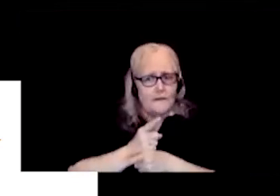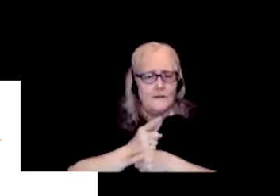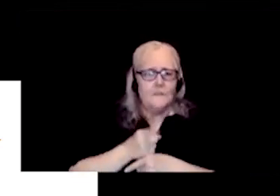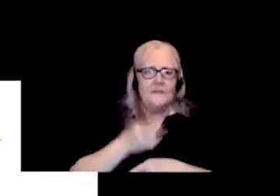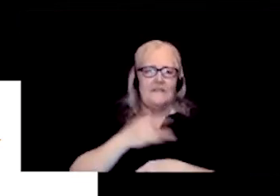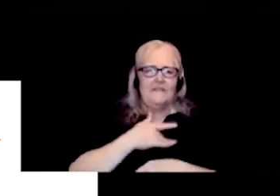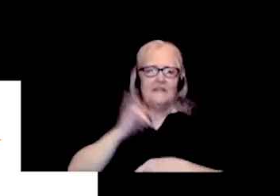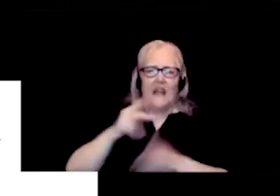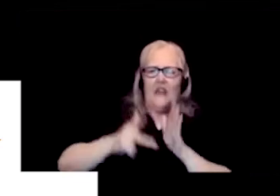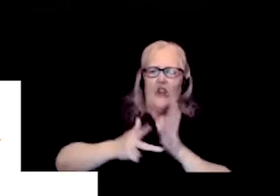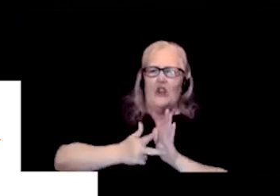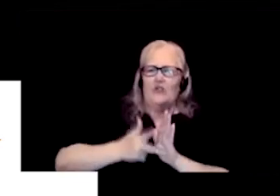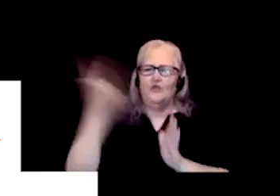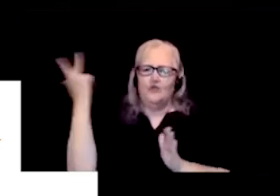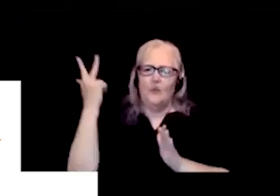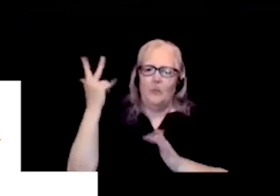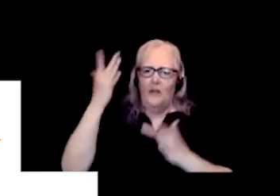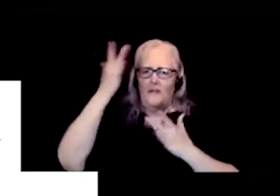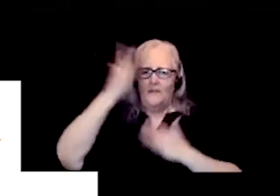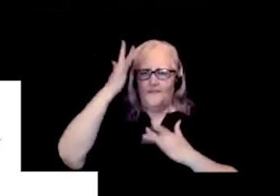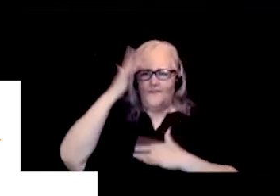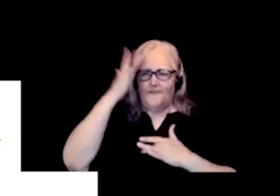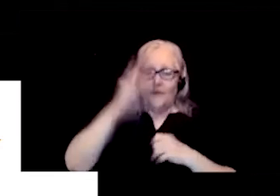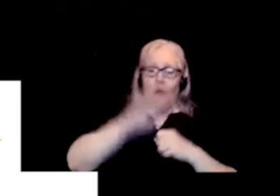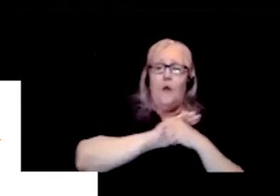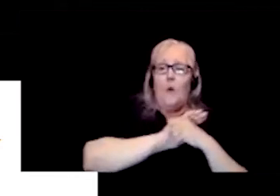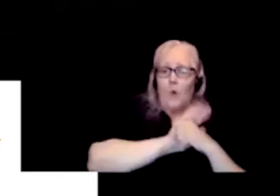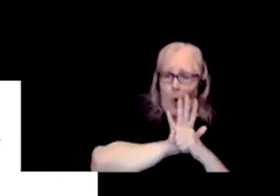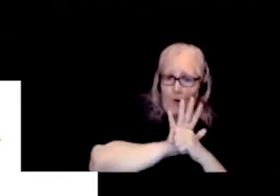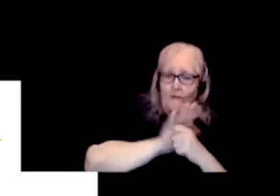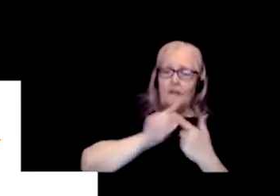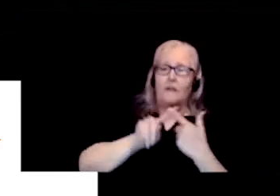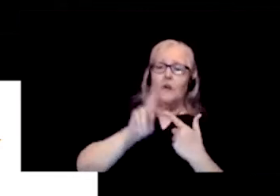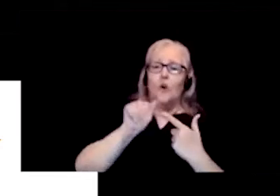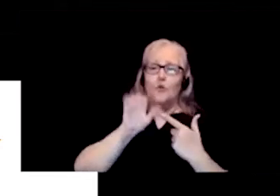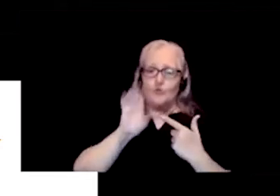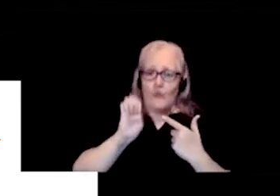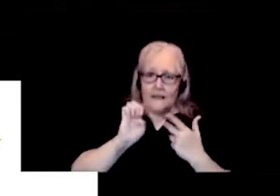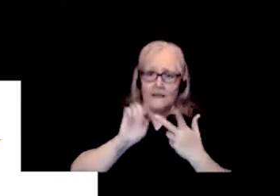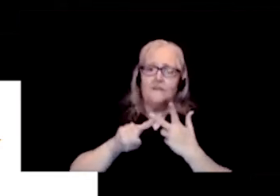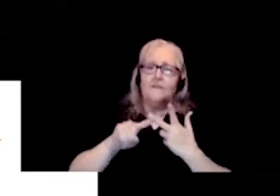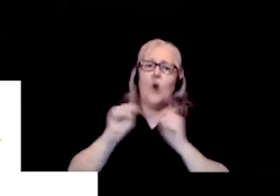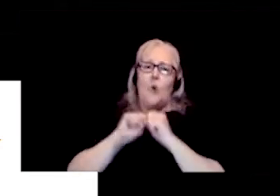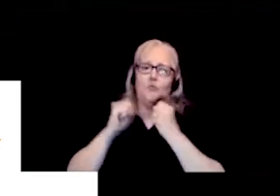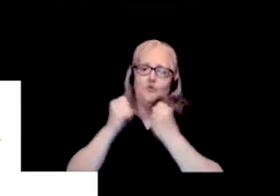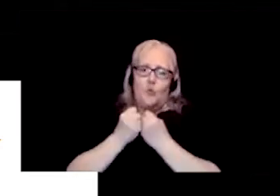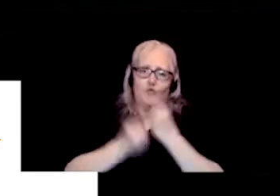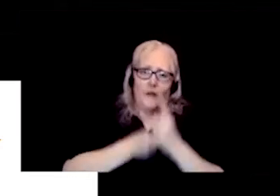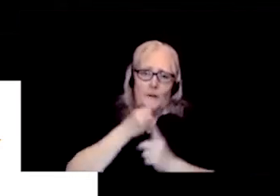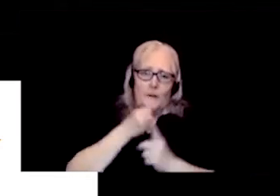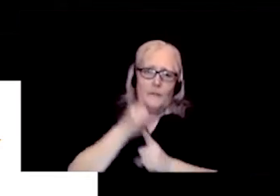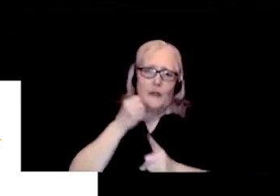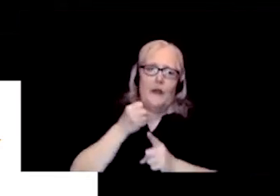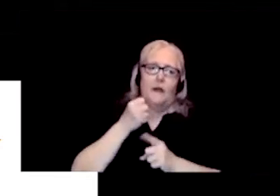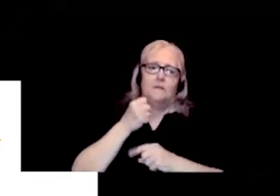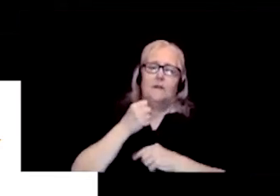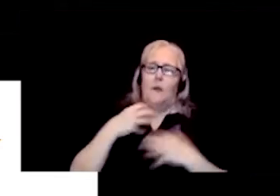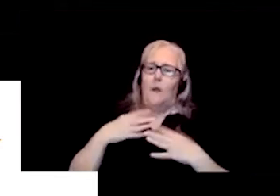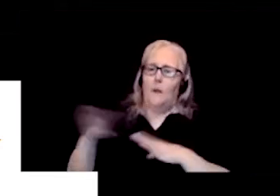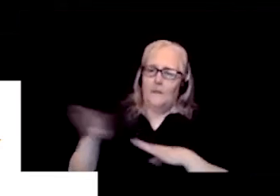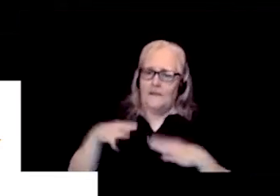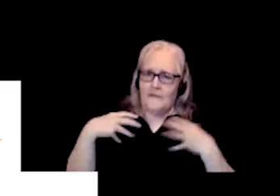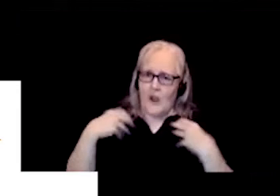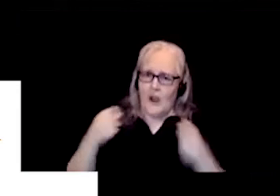of COVID-19, but this racial and social reckoning, this issue of behavioral health, of loneliness and